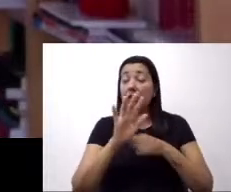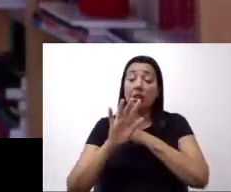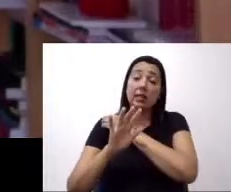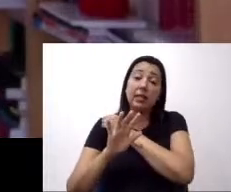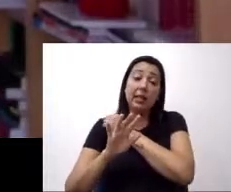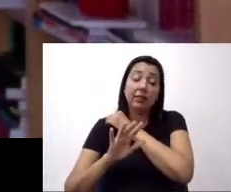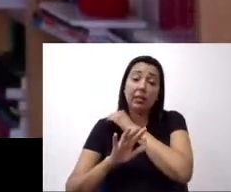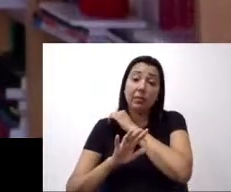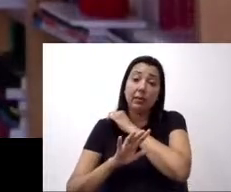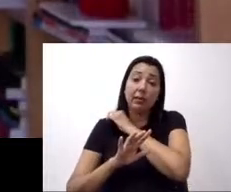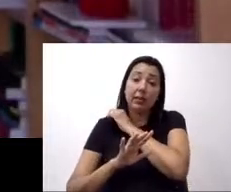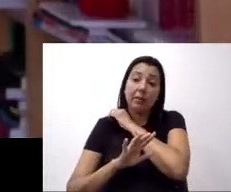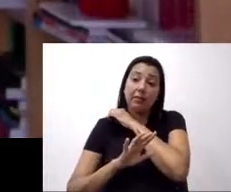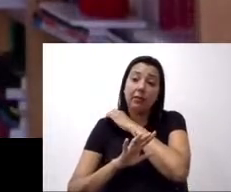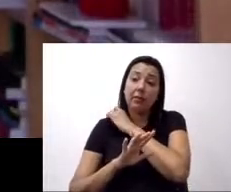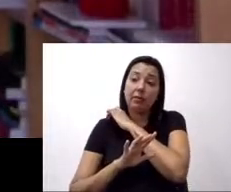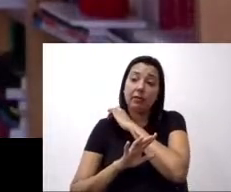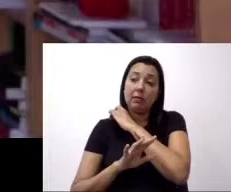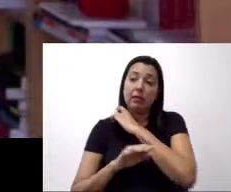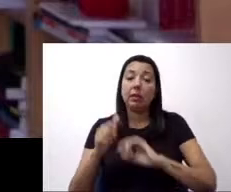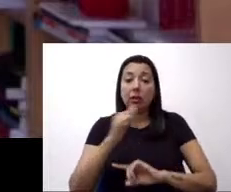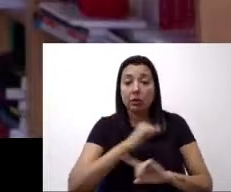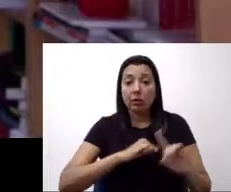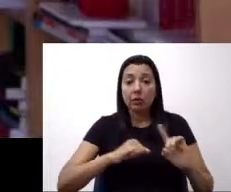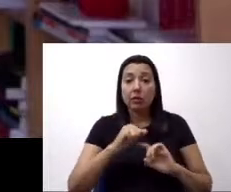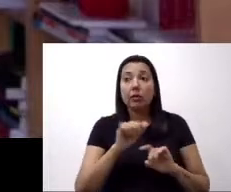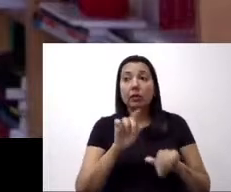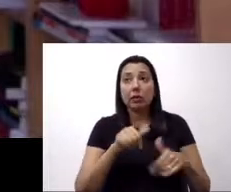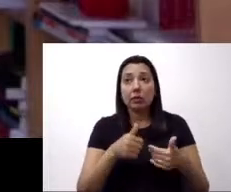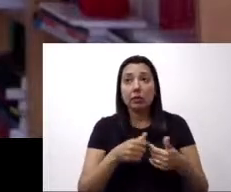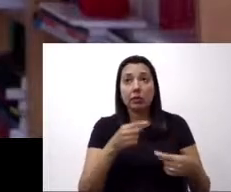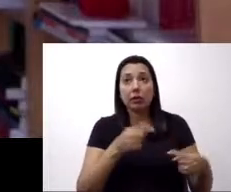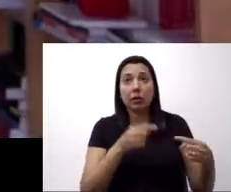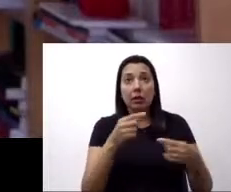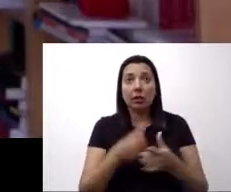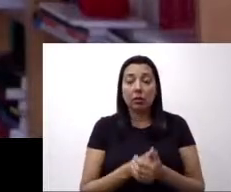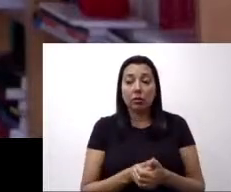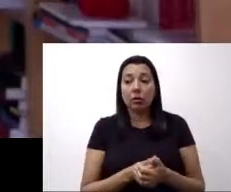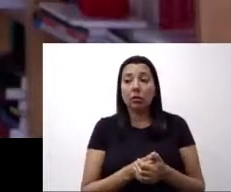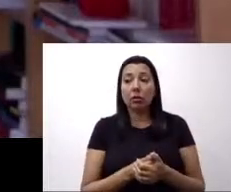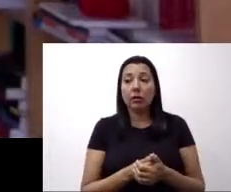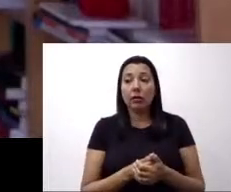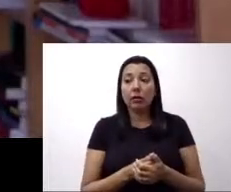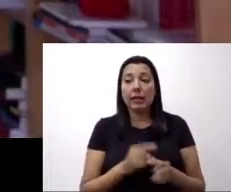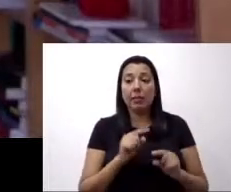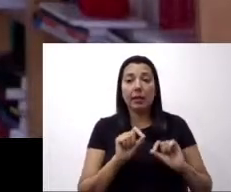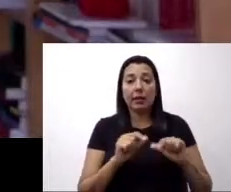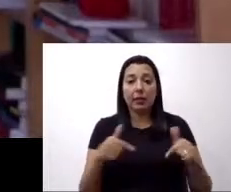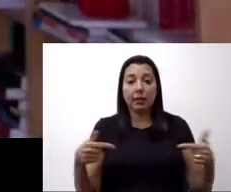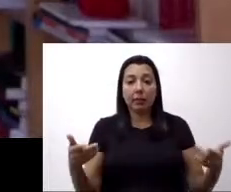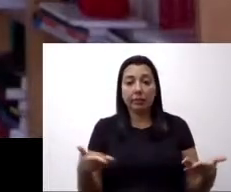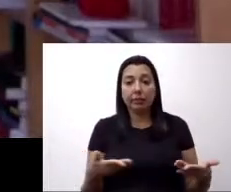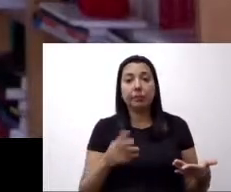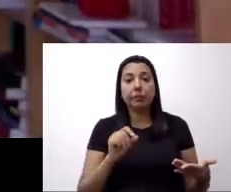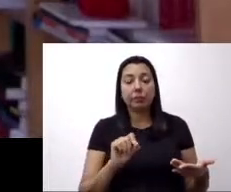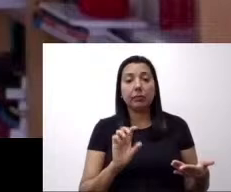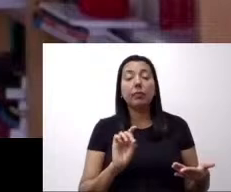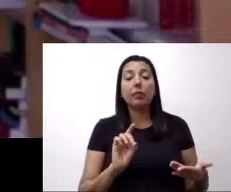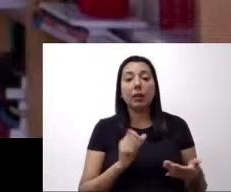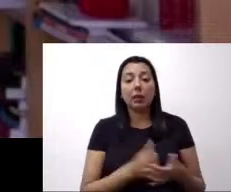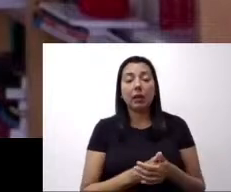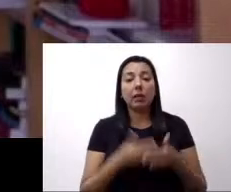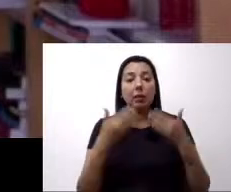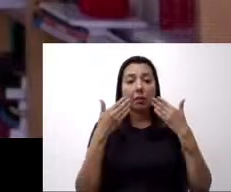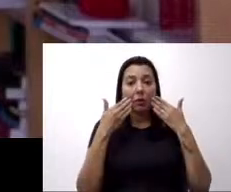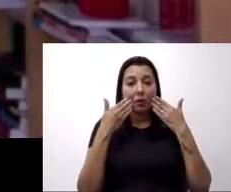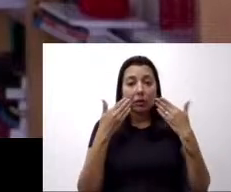Policy Association. Associação de Políticas Públicas Internacional. Será uma apresentação